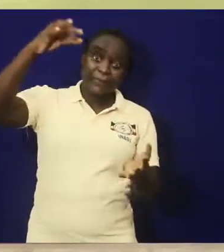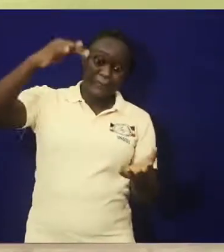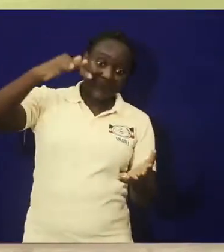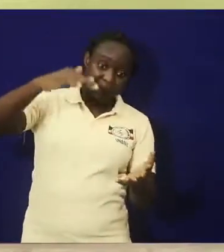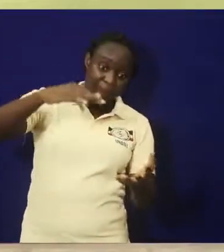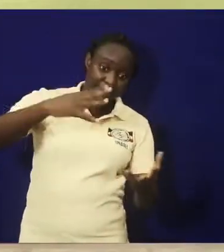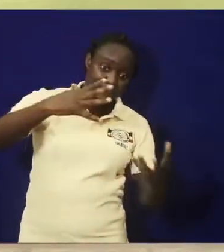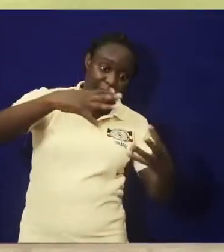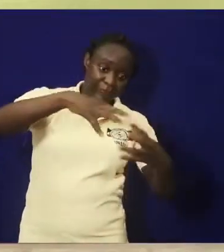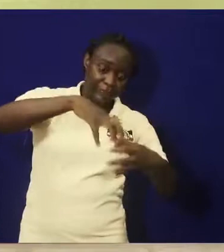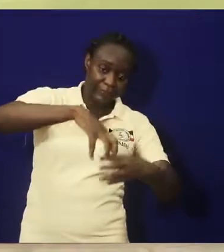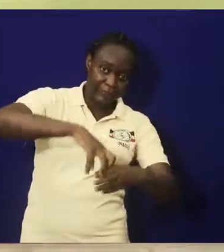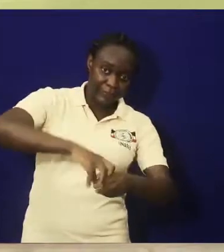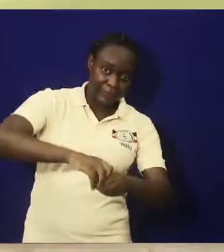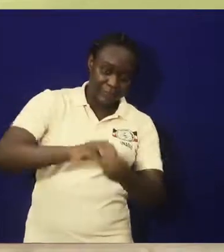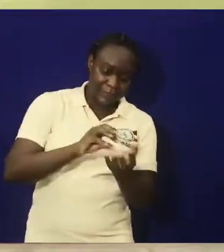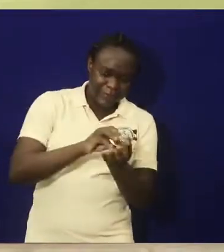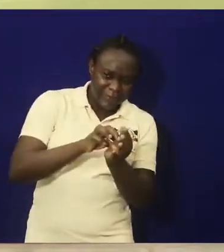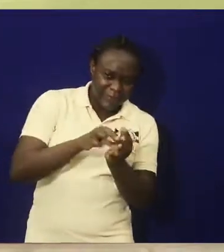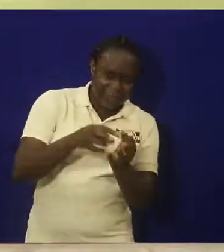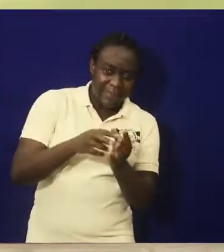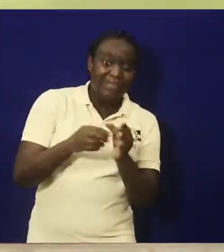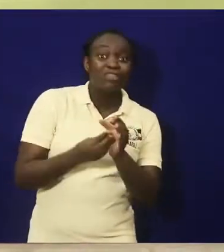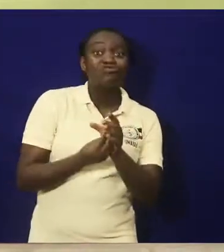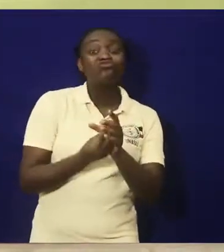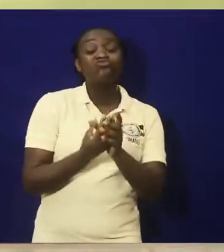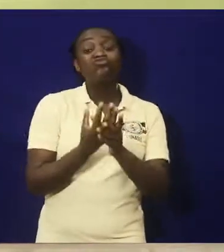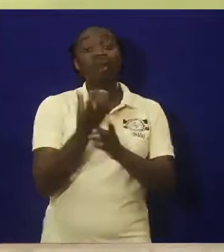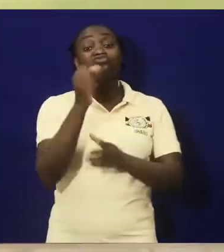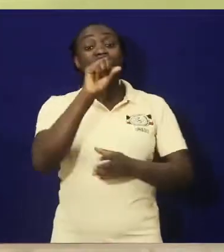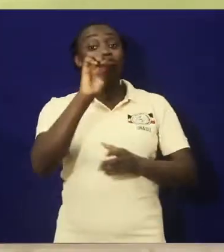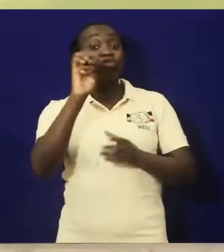then grow into seeds.